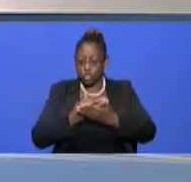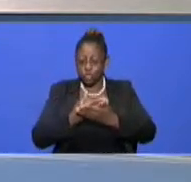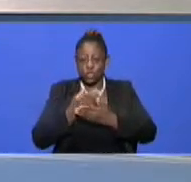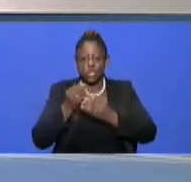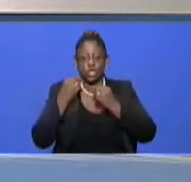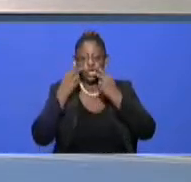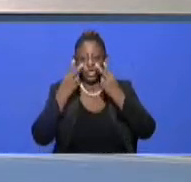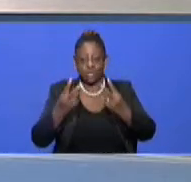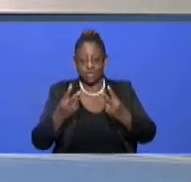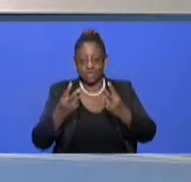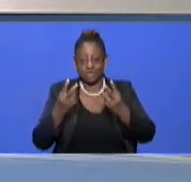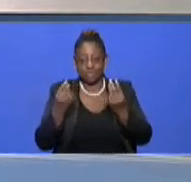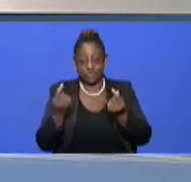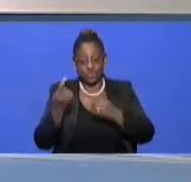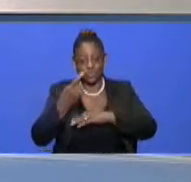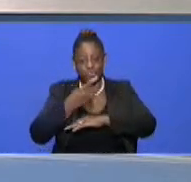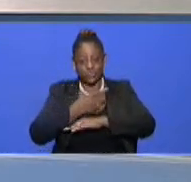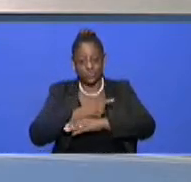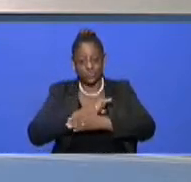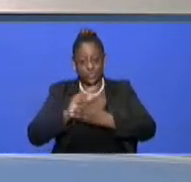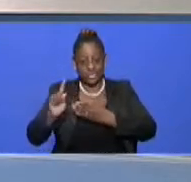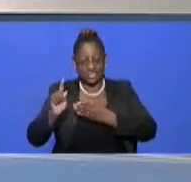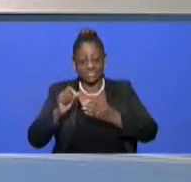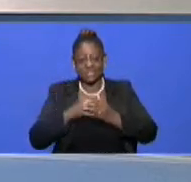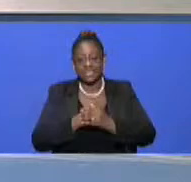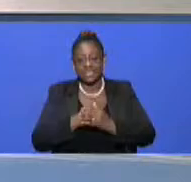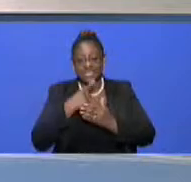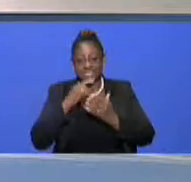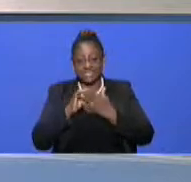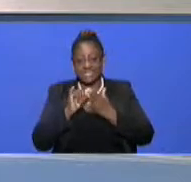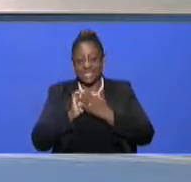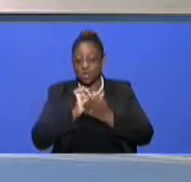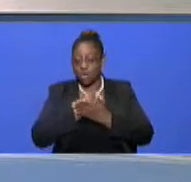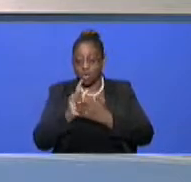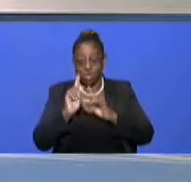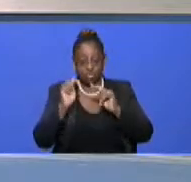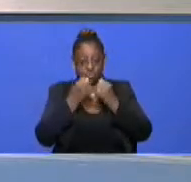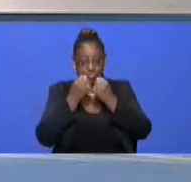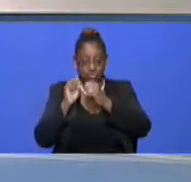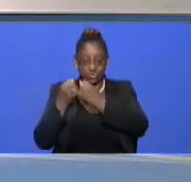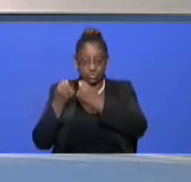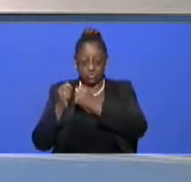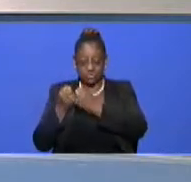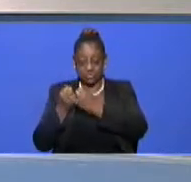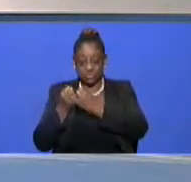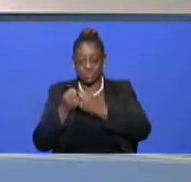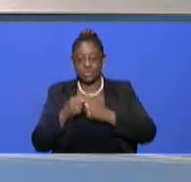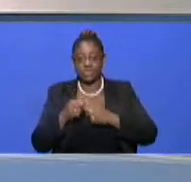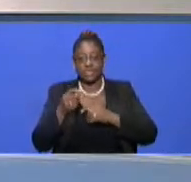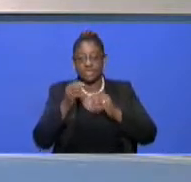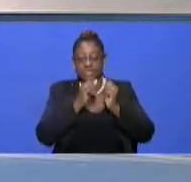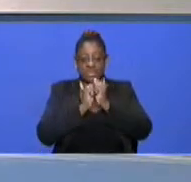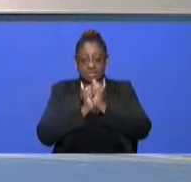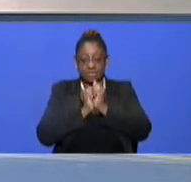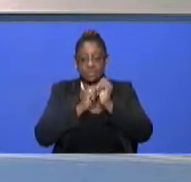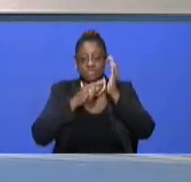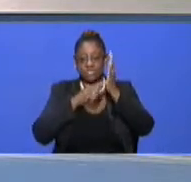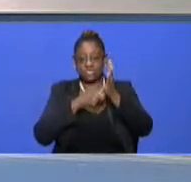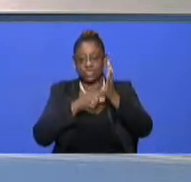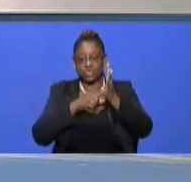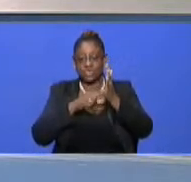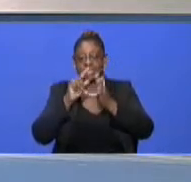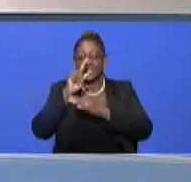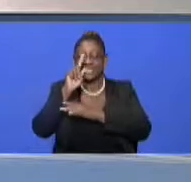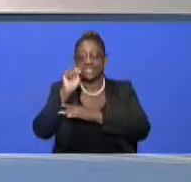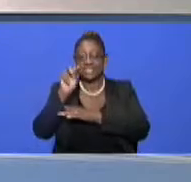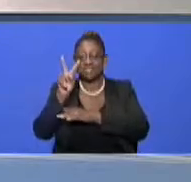brand just 2 weeks away. BCB officials, staff, and corporate partners gathering last evening for the official unveiling of ZNS